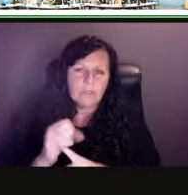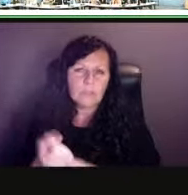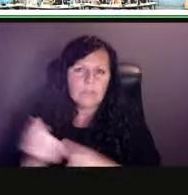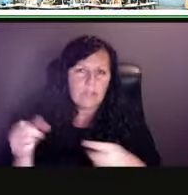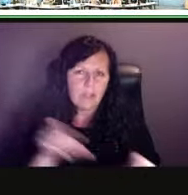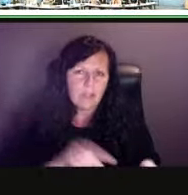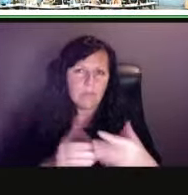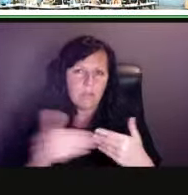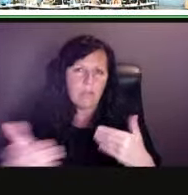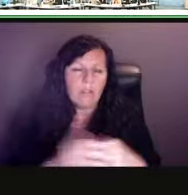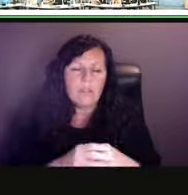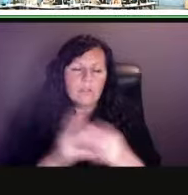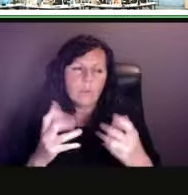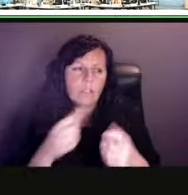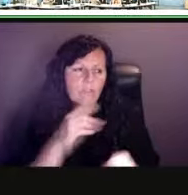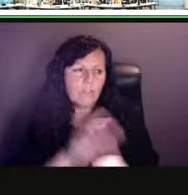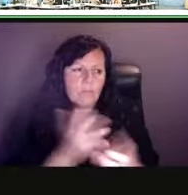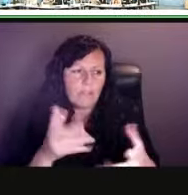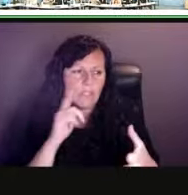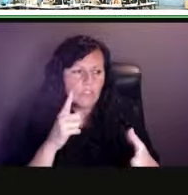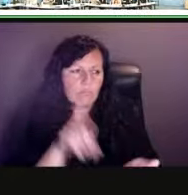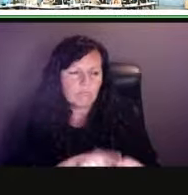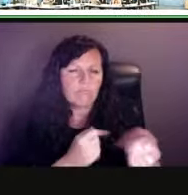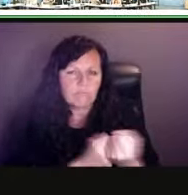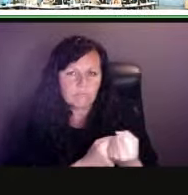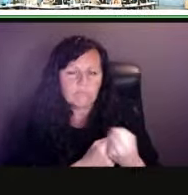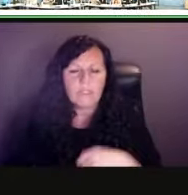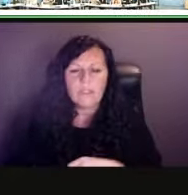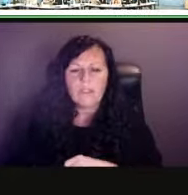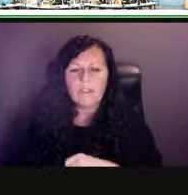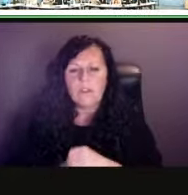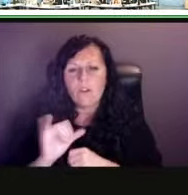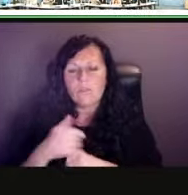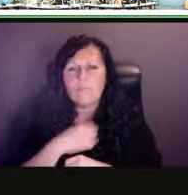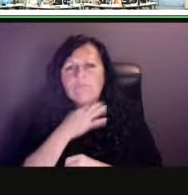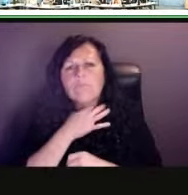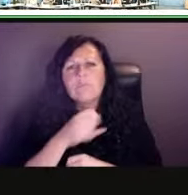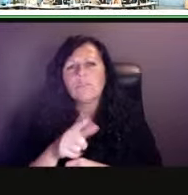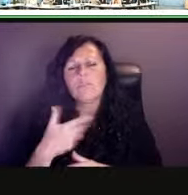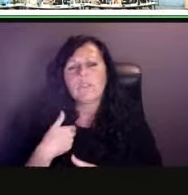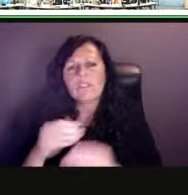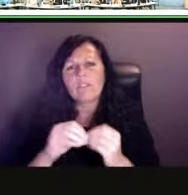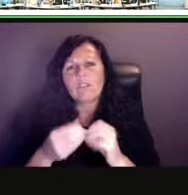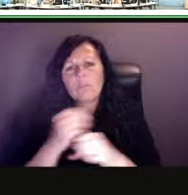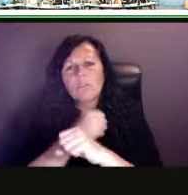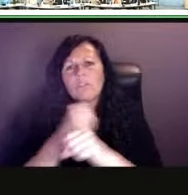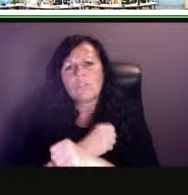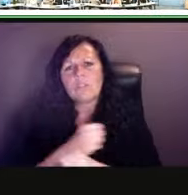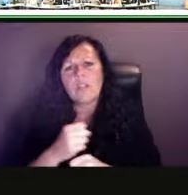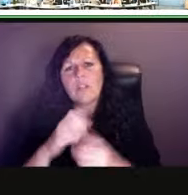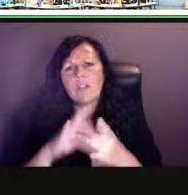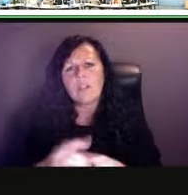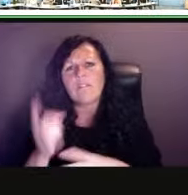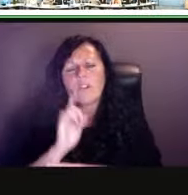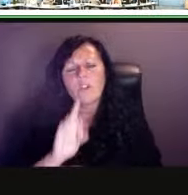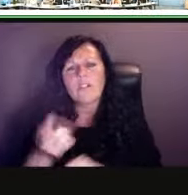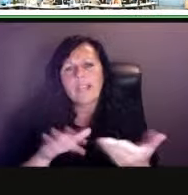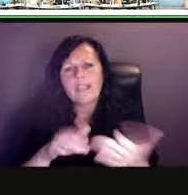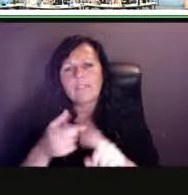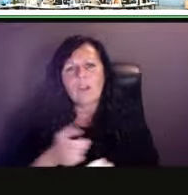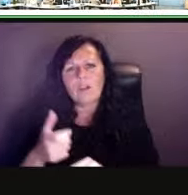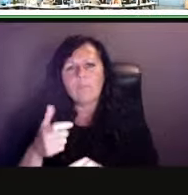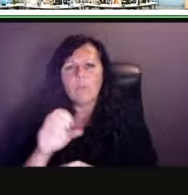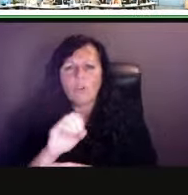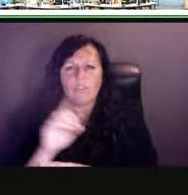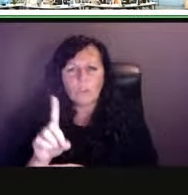I agree with you on that. I also was wondering, do you have numbers on kind of deaths from overdose within Salem over,